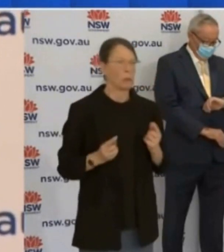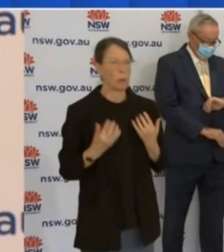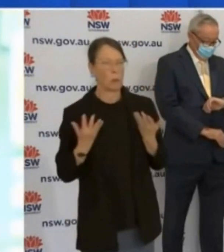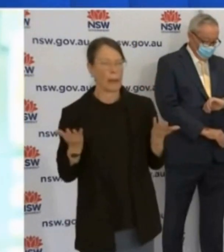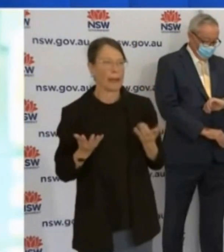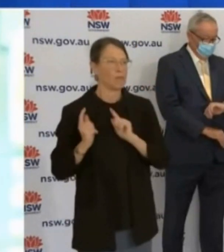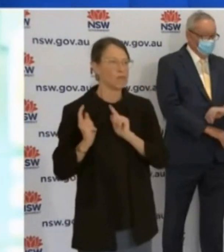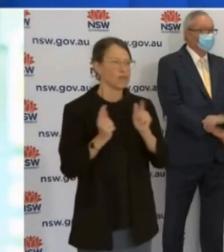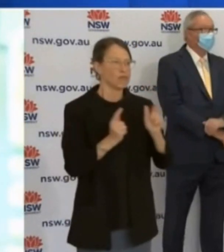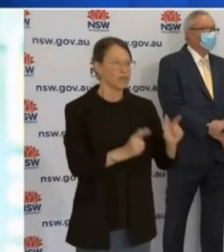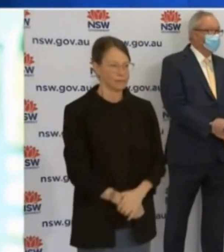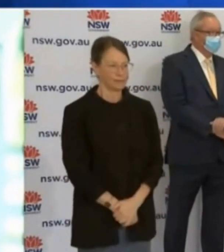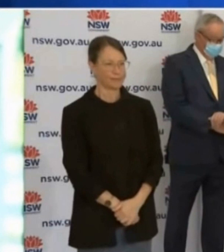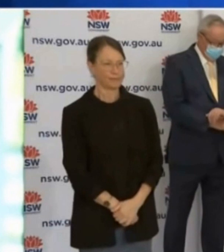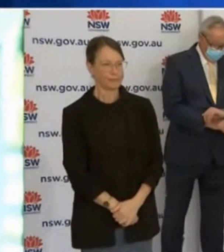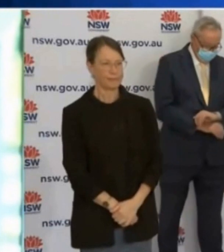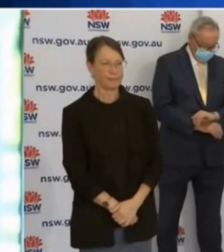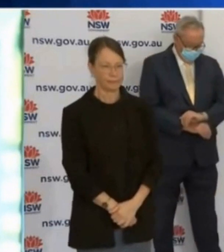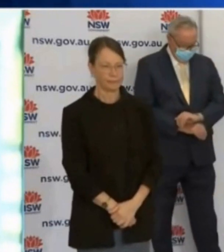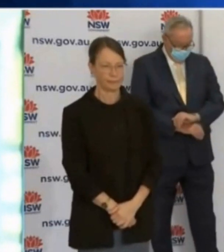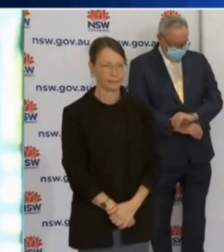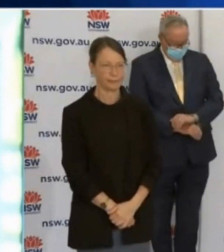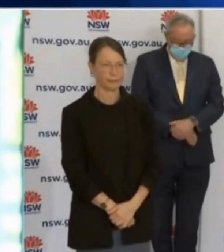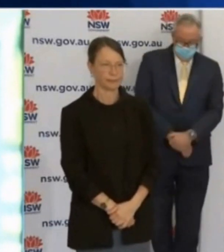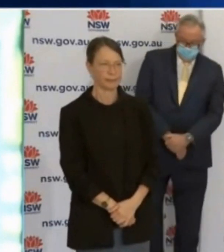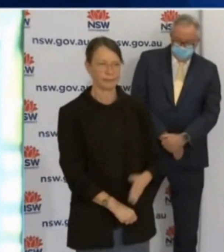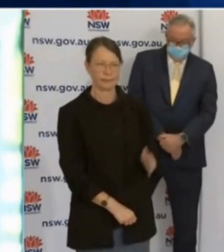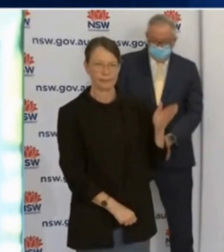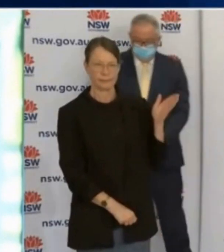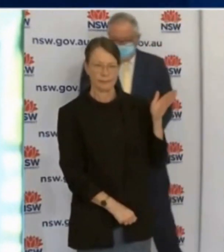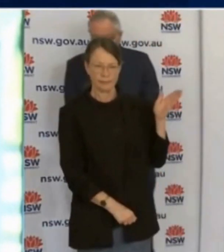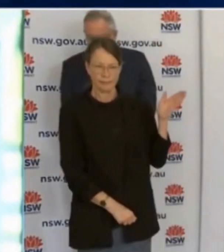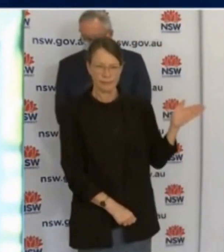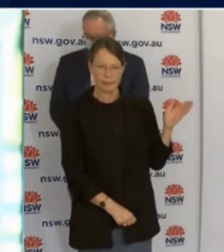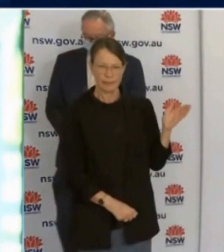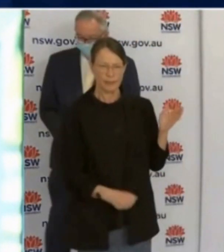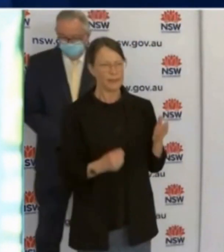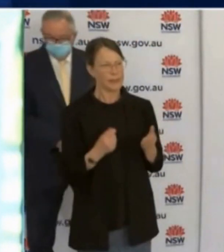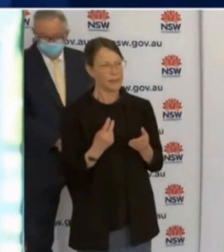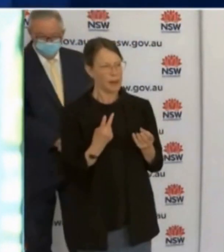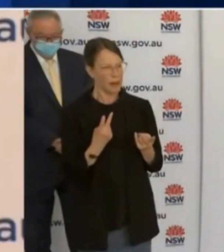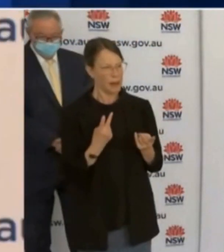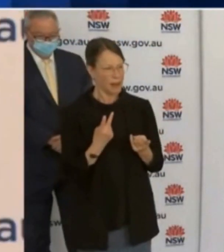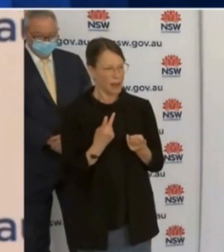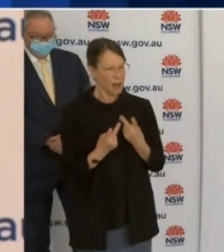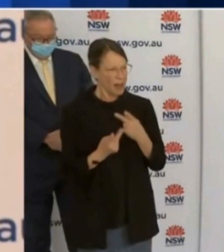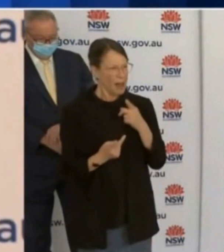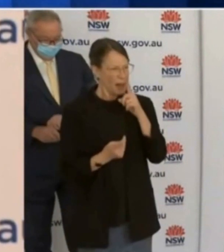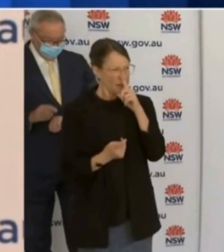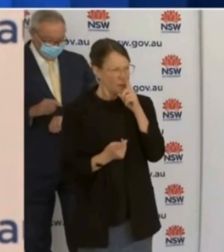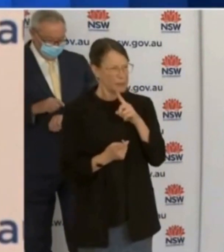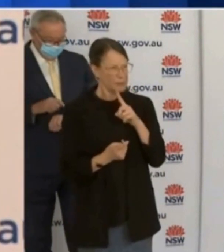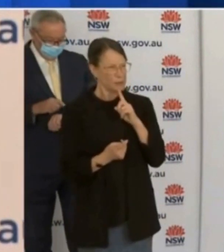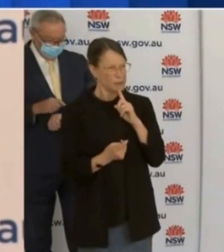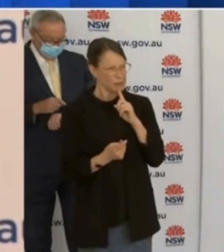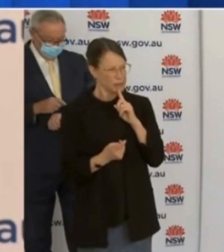they are a close contact with someone that's positive, but they haven't actually been to the venue that's been nominated? Is that an example of... So there was an issue,